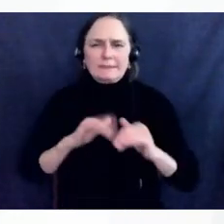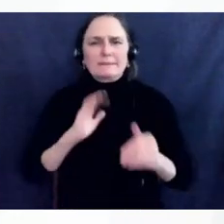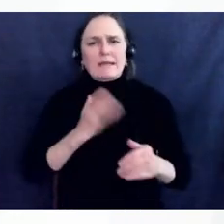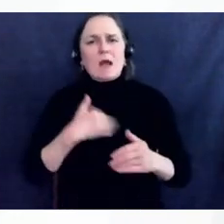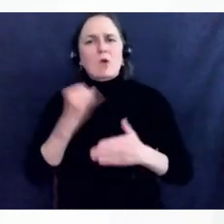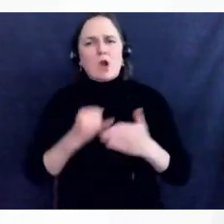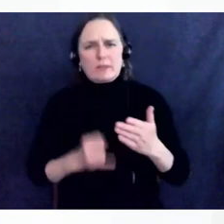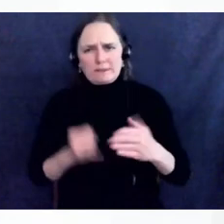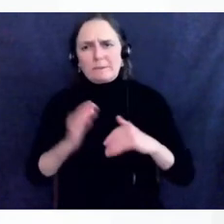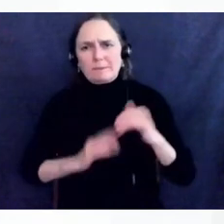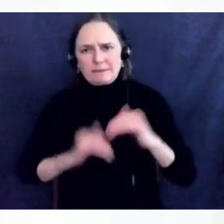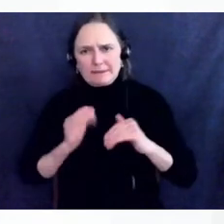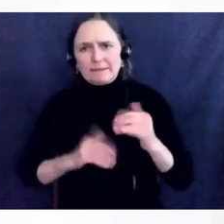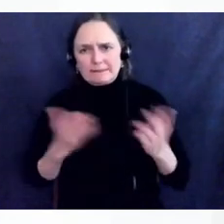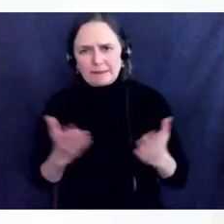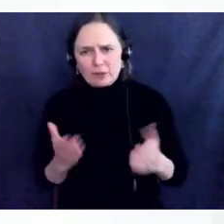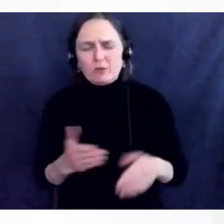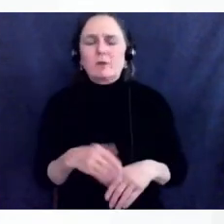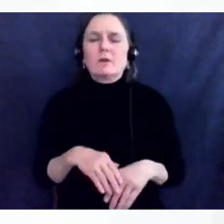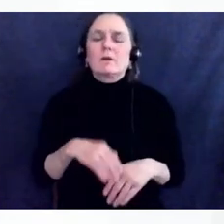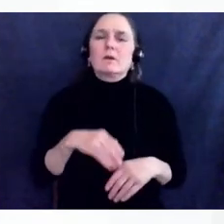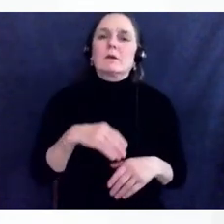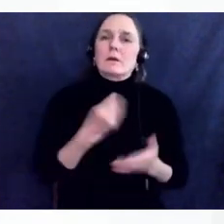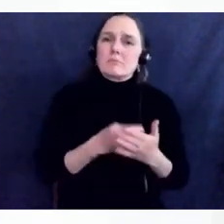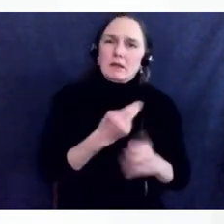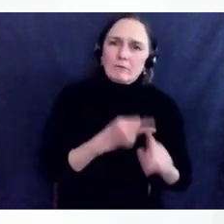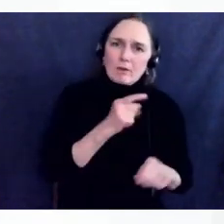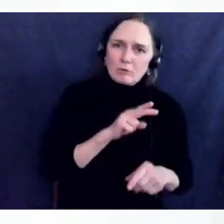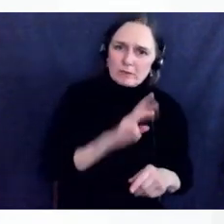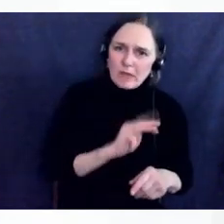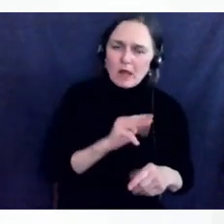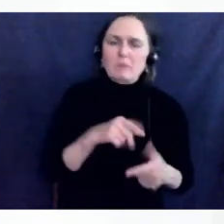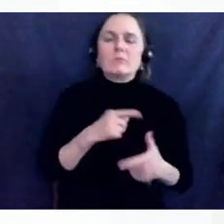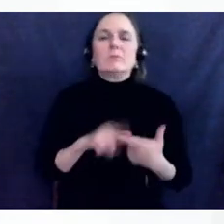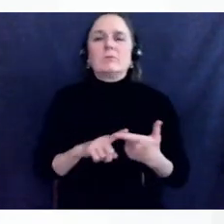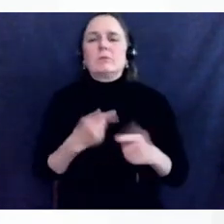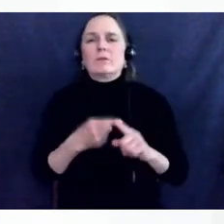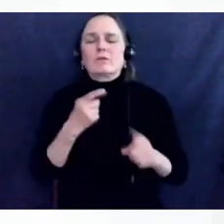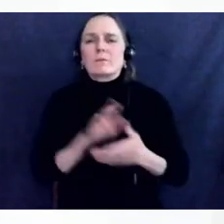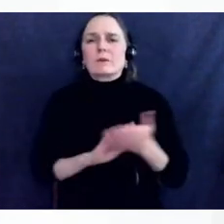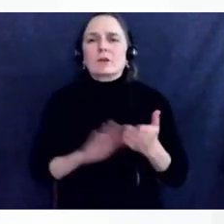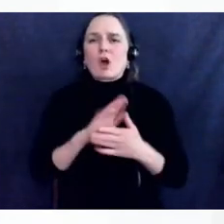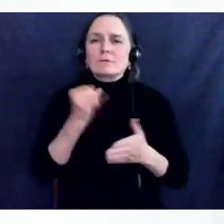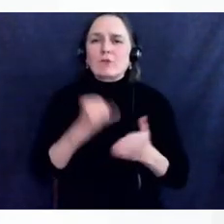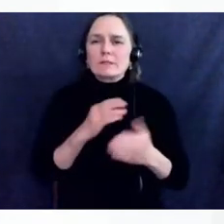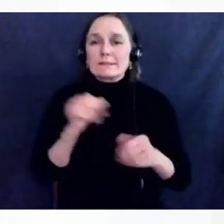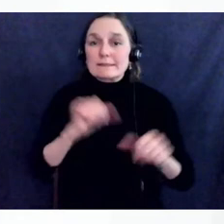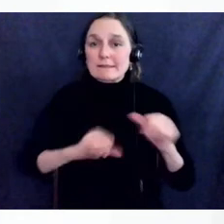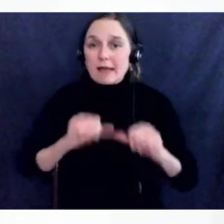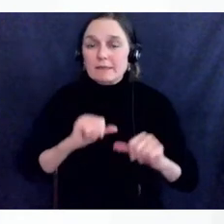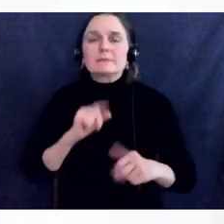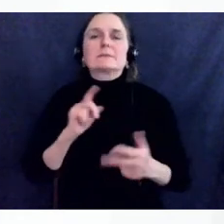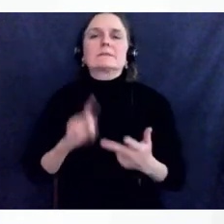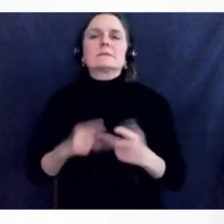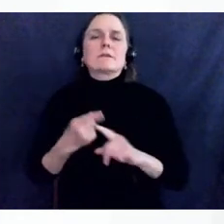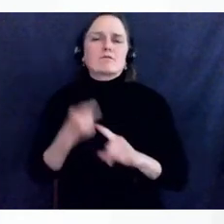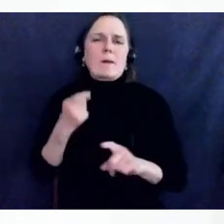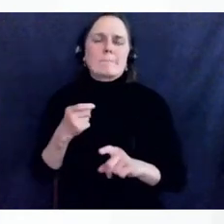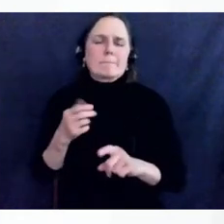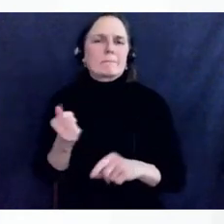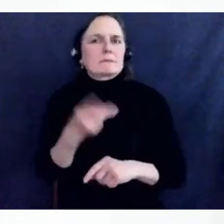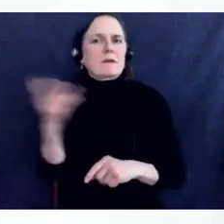campus and from the College of Arts and Sciences and from generous donors. And a centerpiece of that project, which will soon be